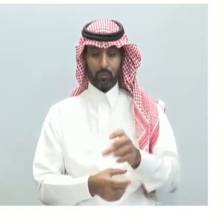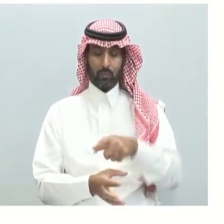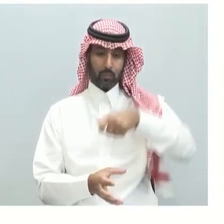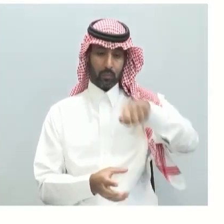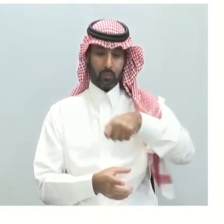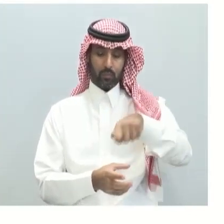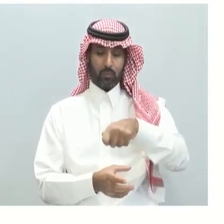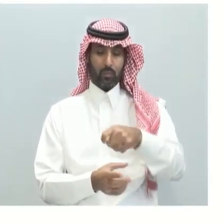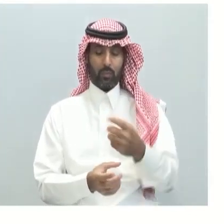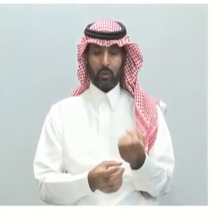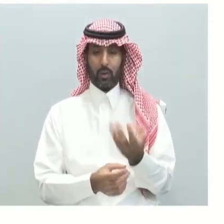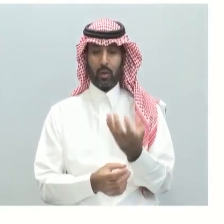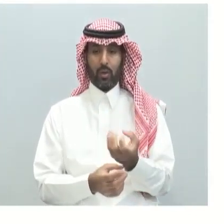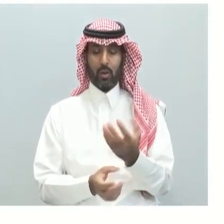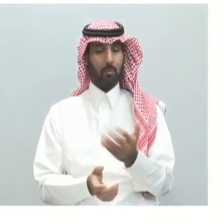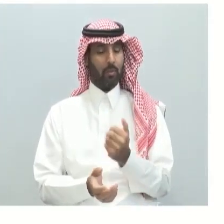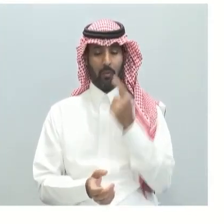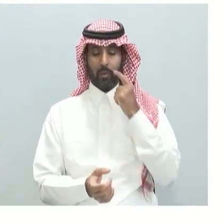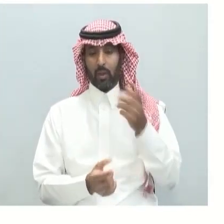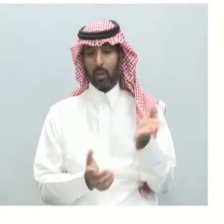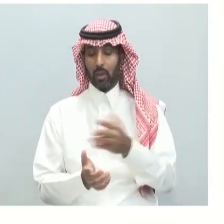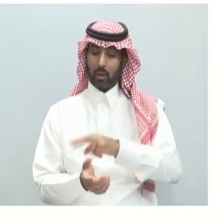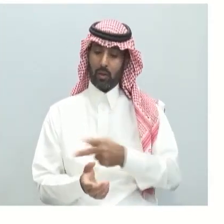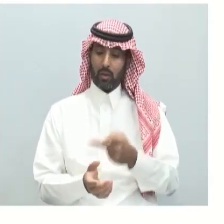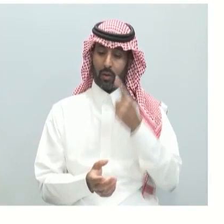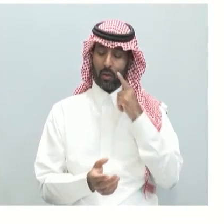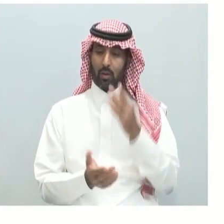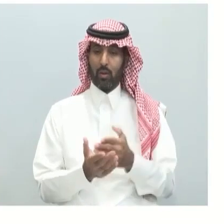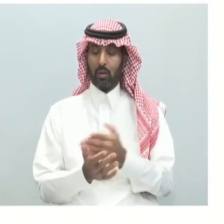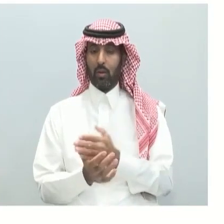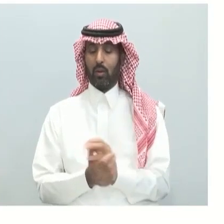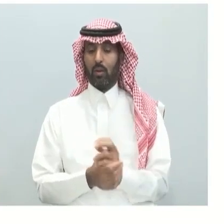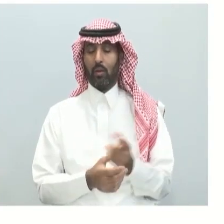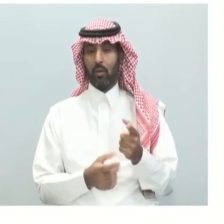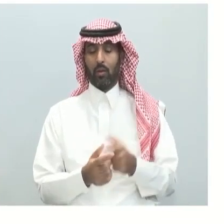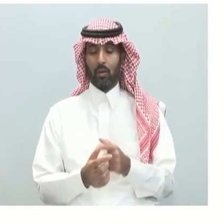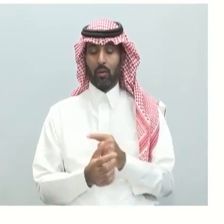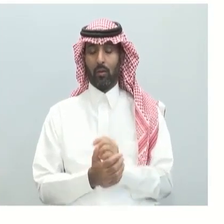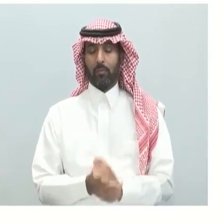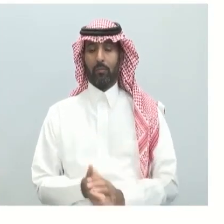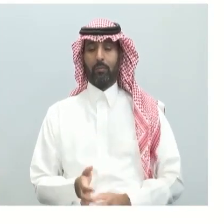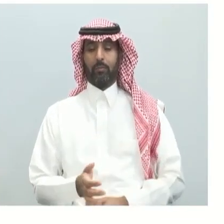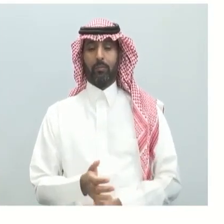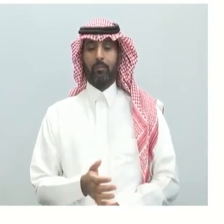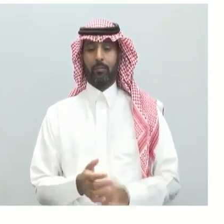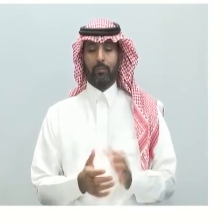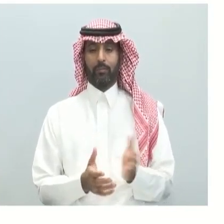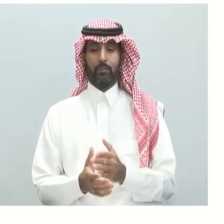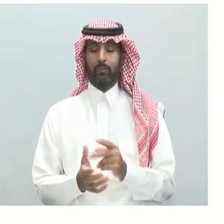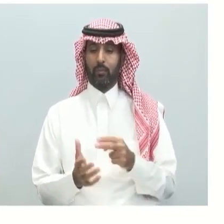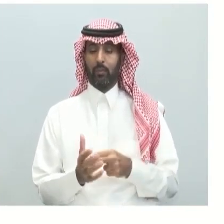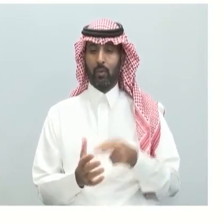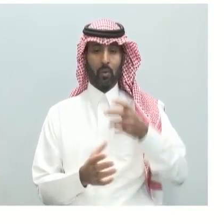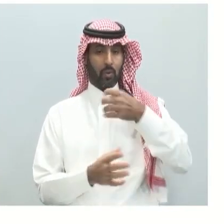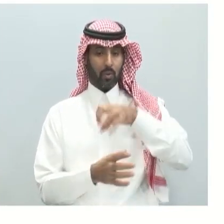about the alternative, I said that we can fuel motor generator, firewood, and there's no alternative for the